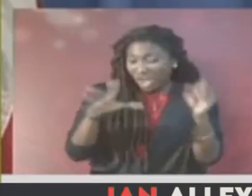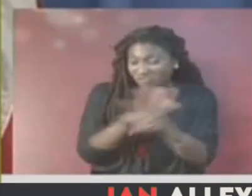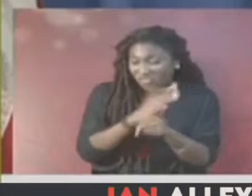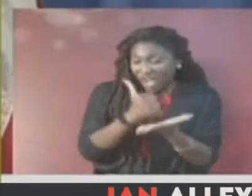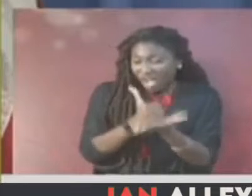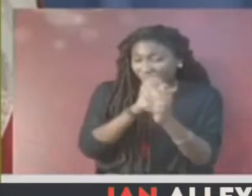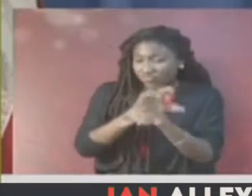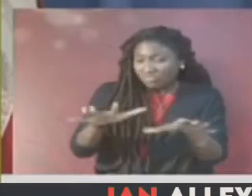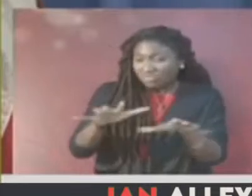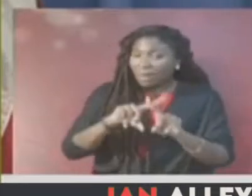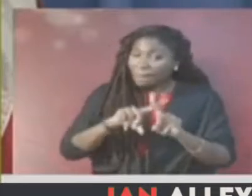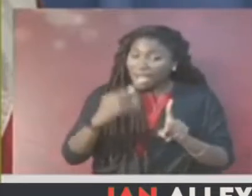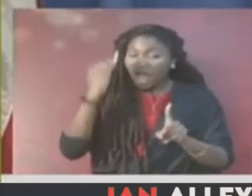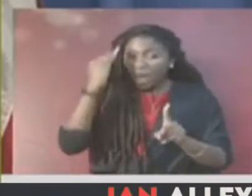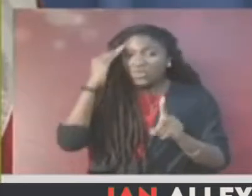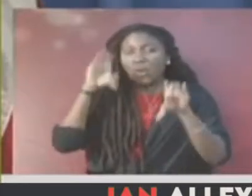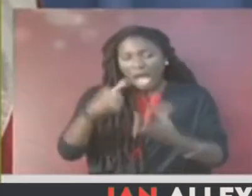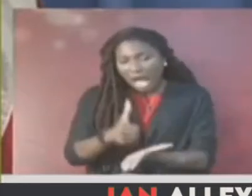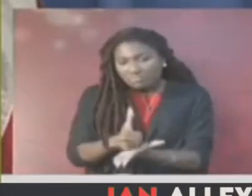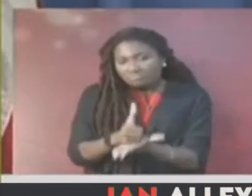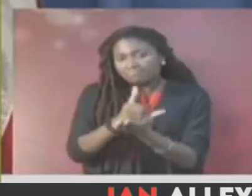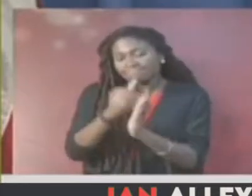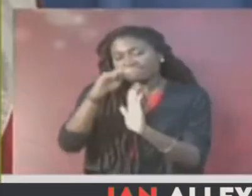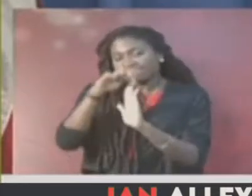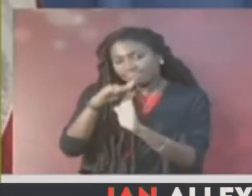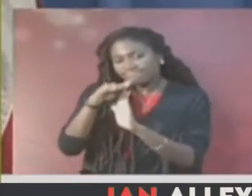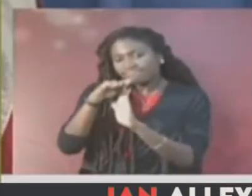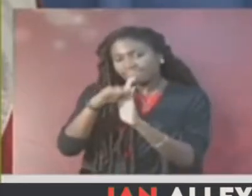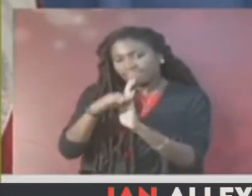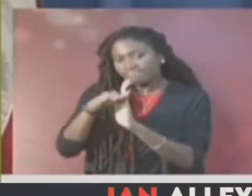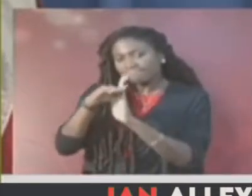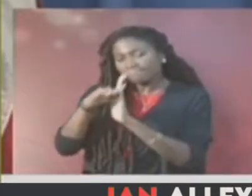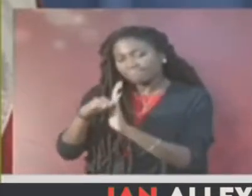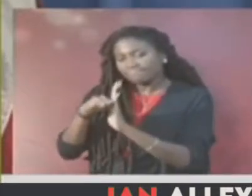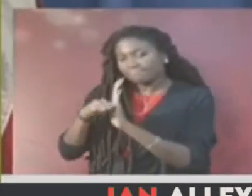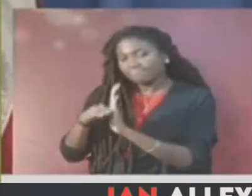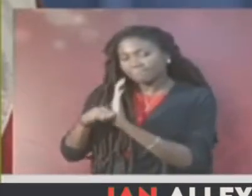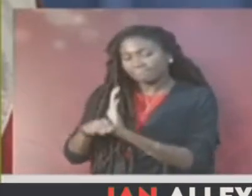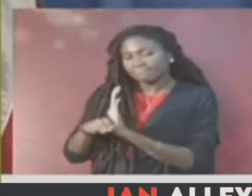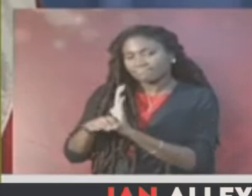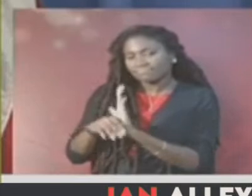chance. That these measures give us the best chance without,